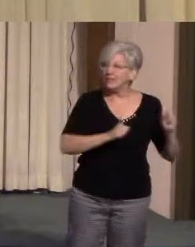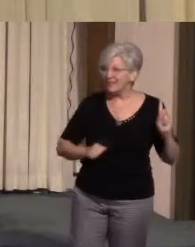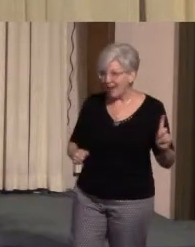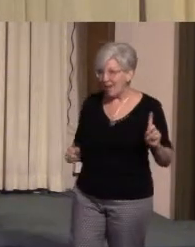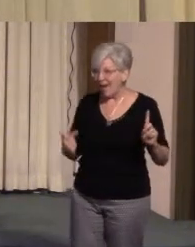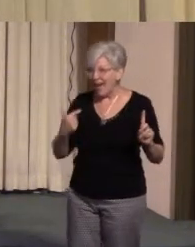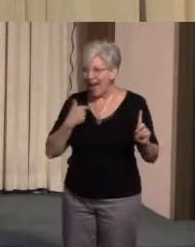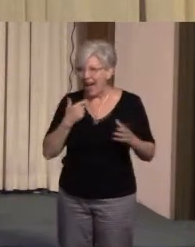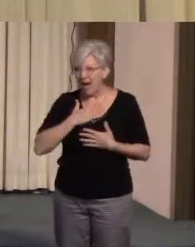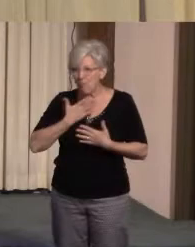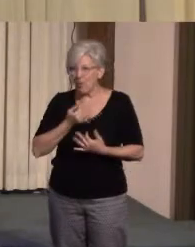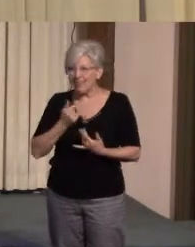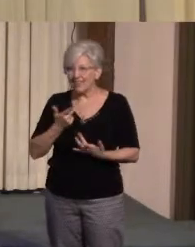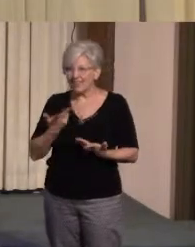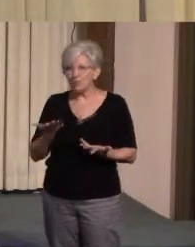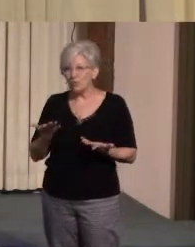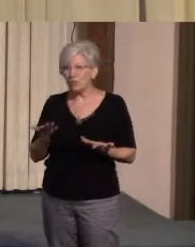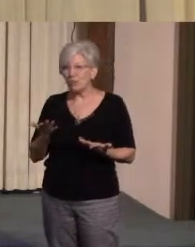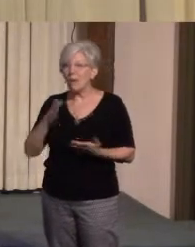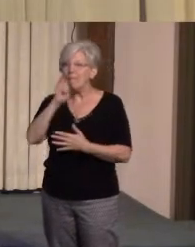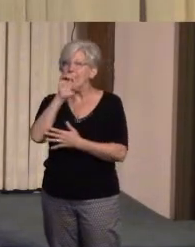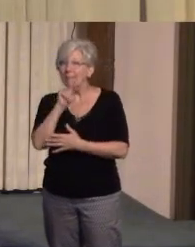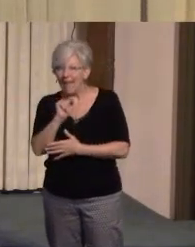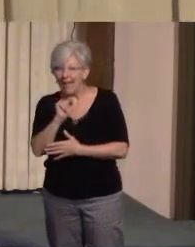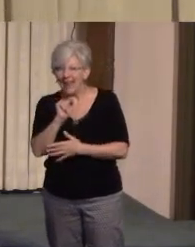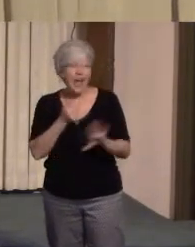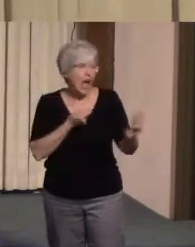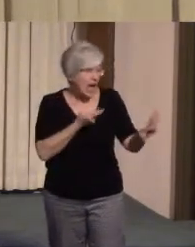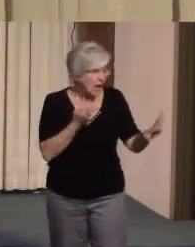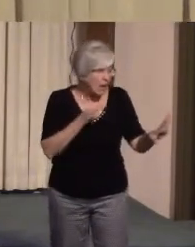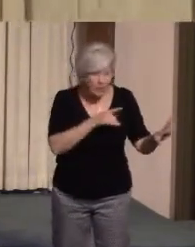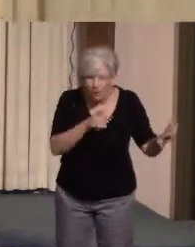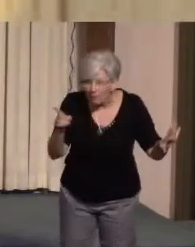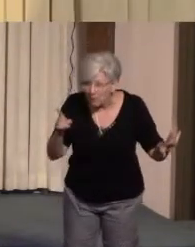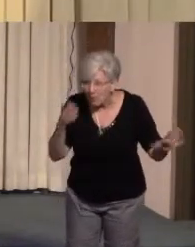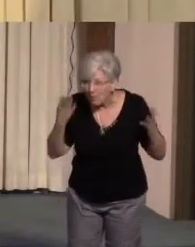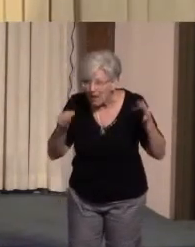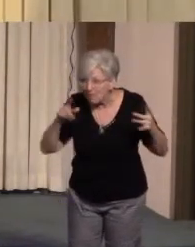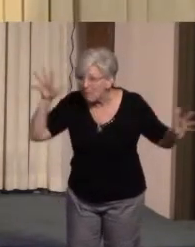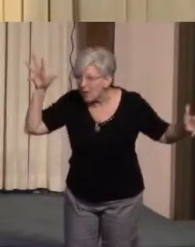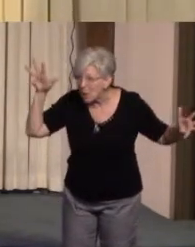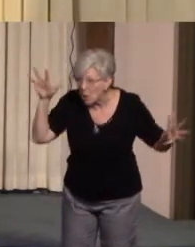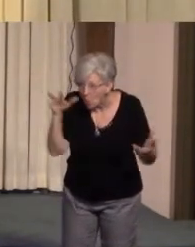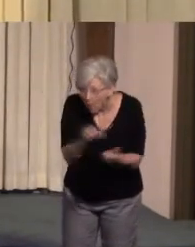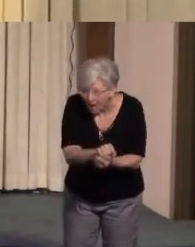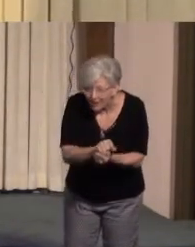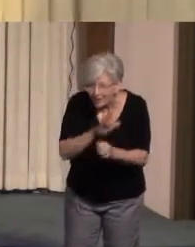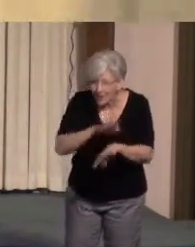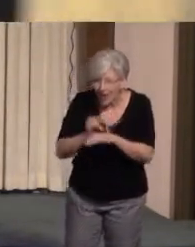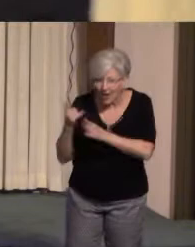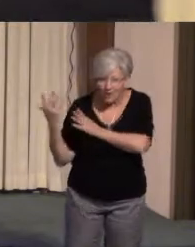So I'm willing to bet that a couple of you might have been crushed on your way here this morning.